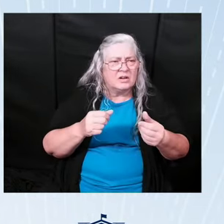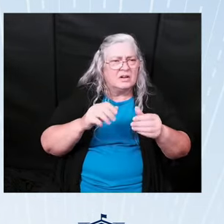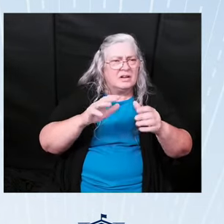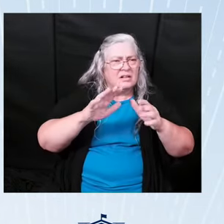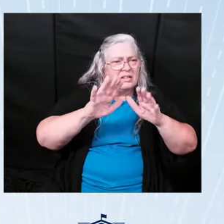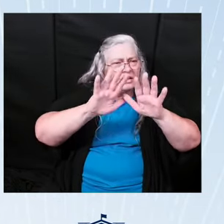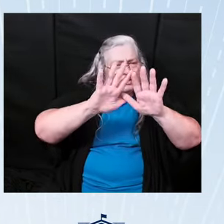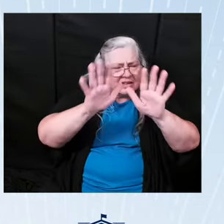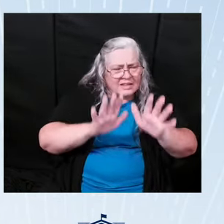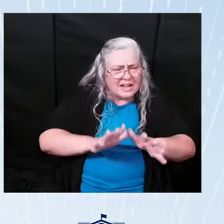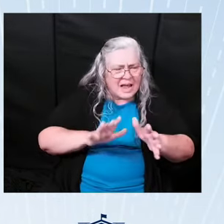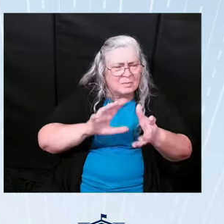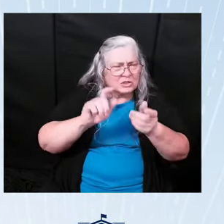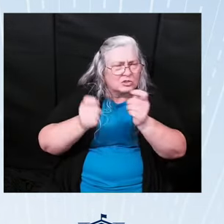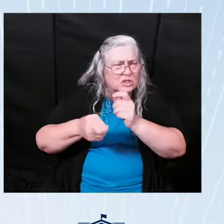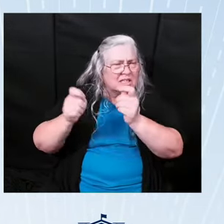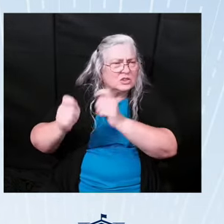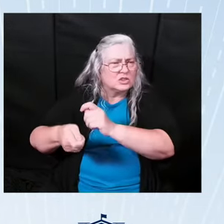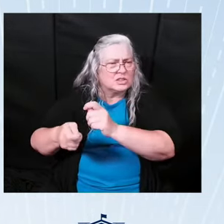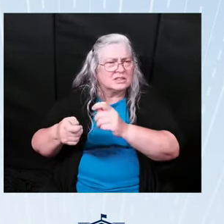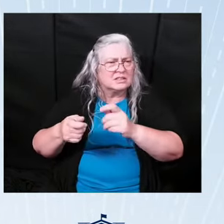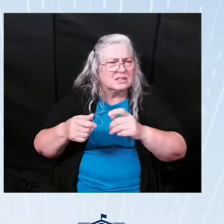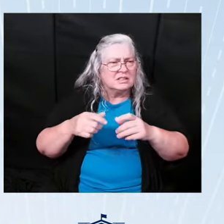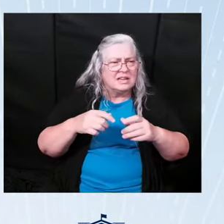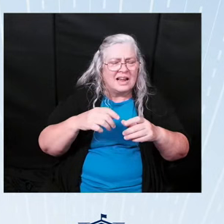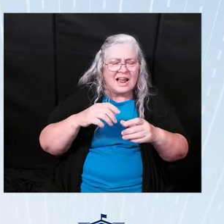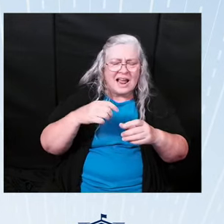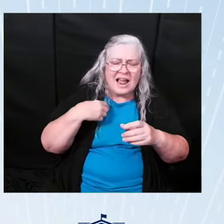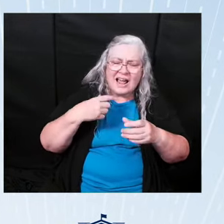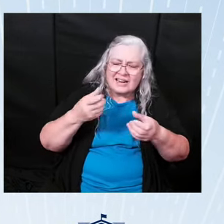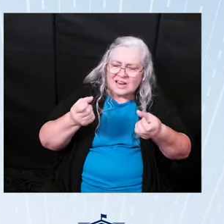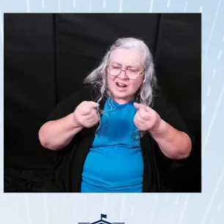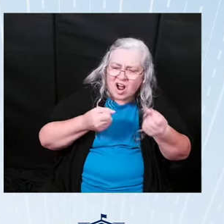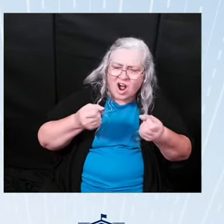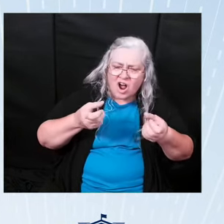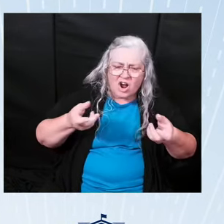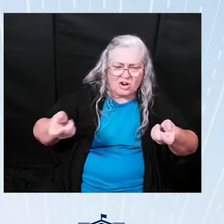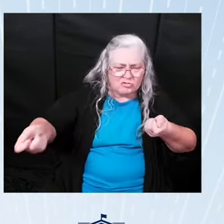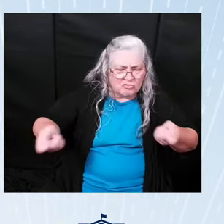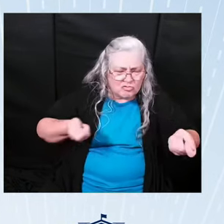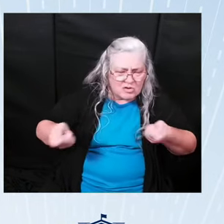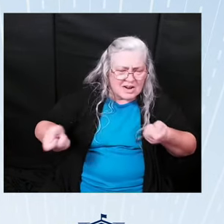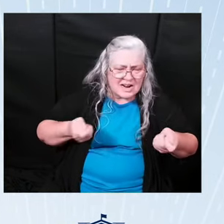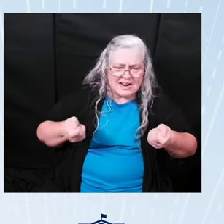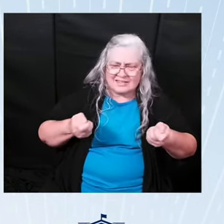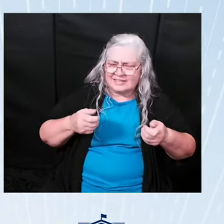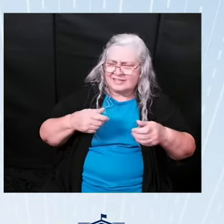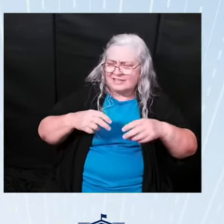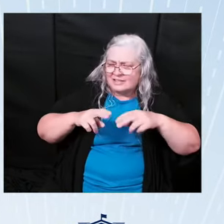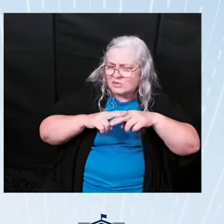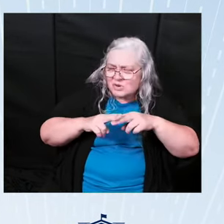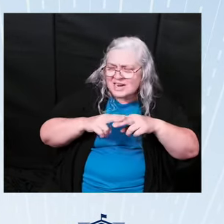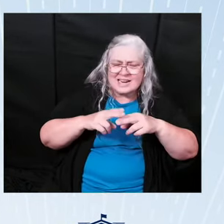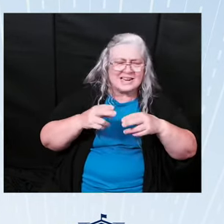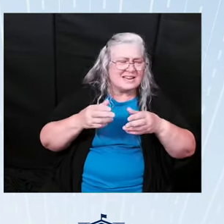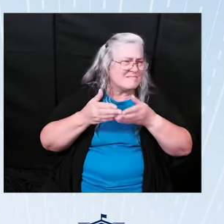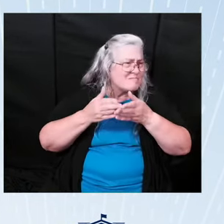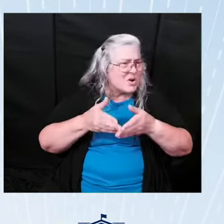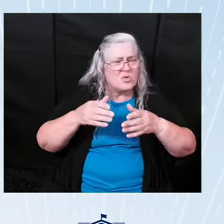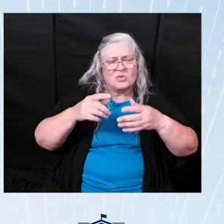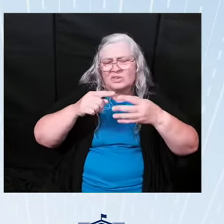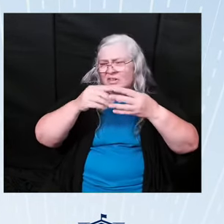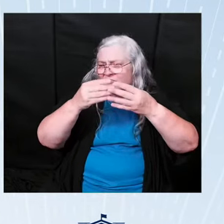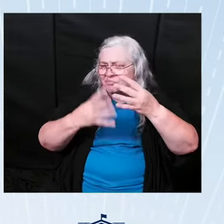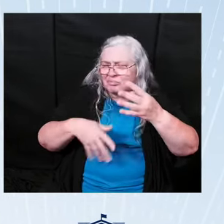to create patchworks of solutions, but to try to harmonize across the nation. It's our role to show up with resources.